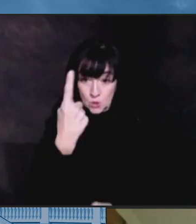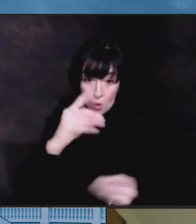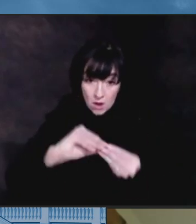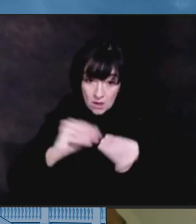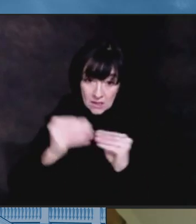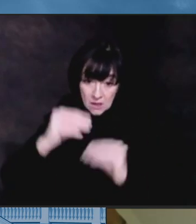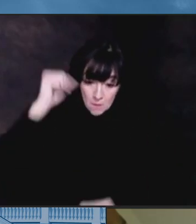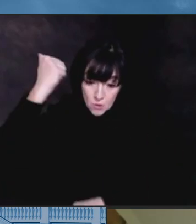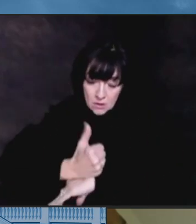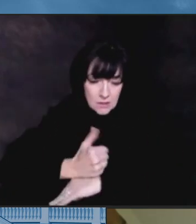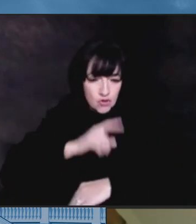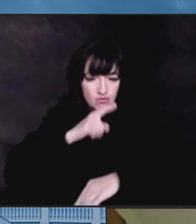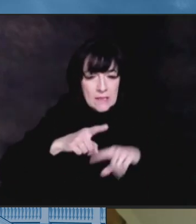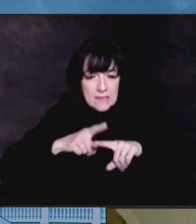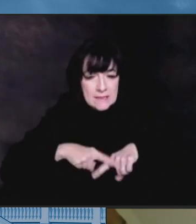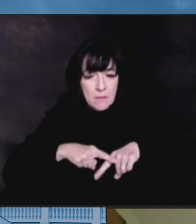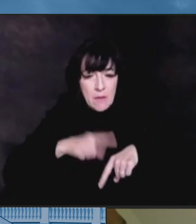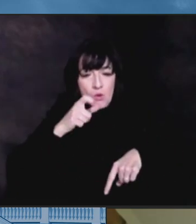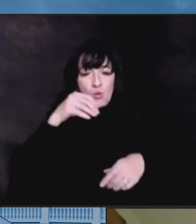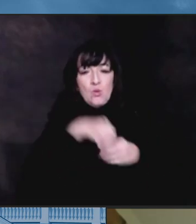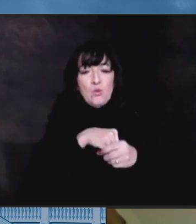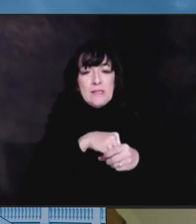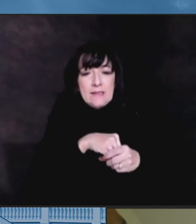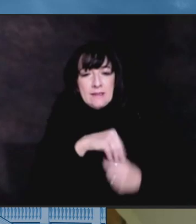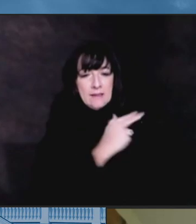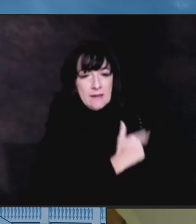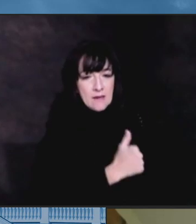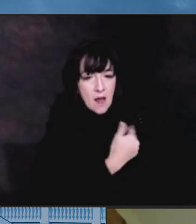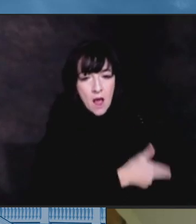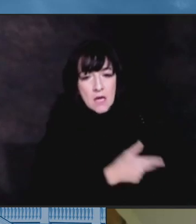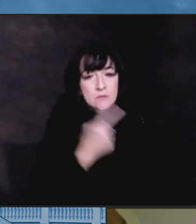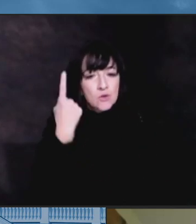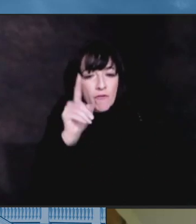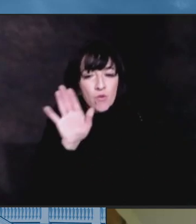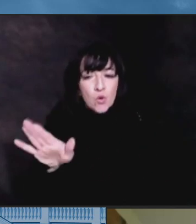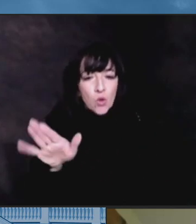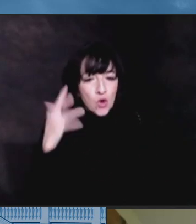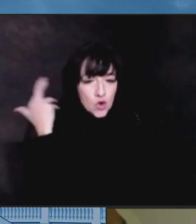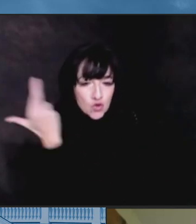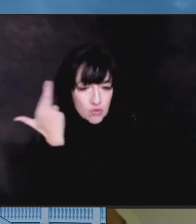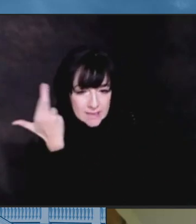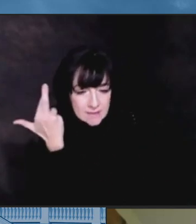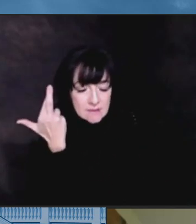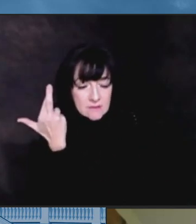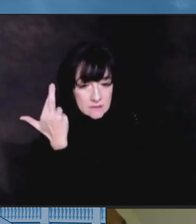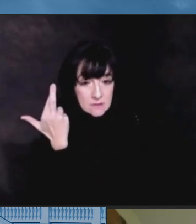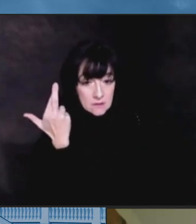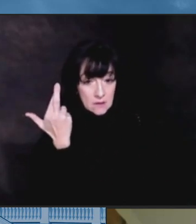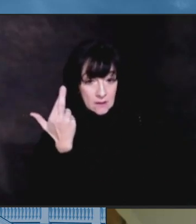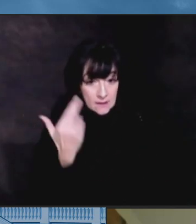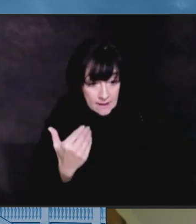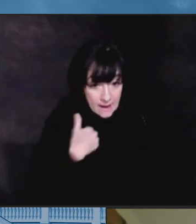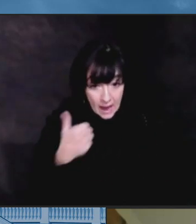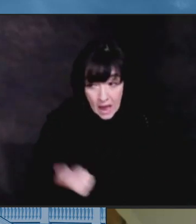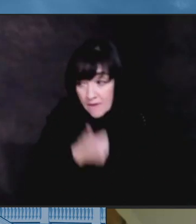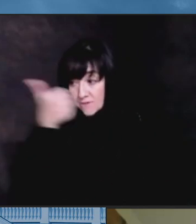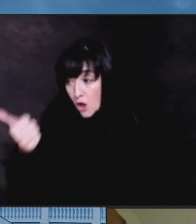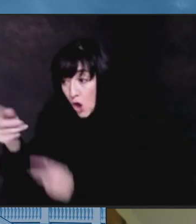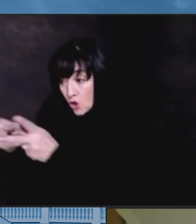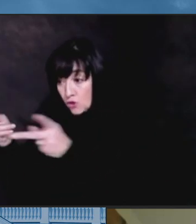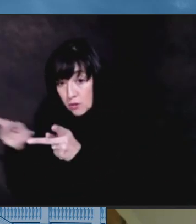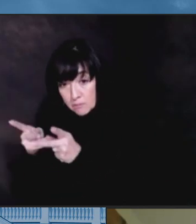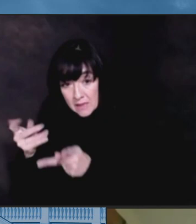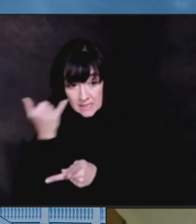who else is in the hospital and for what reason, right? And is there a place, an alternative care setting that they could be